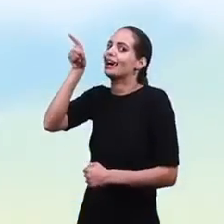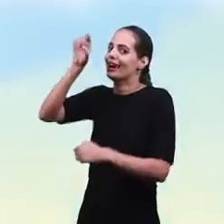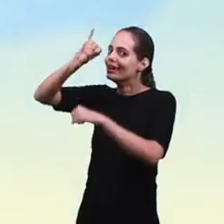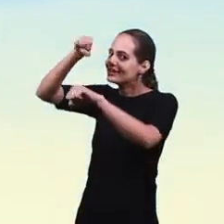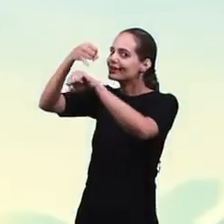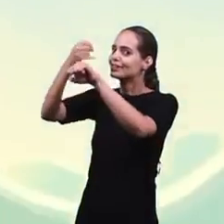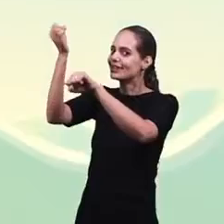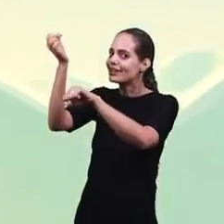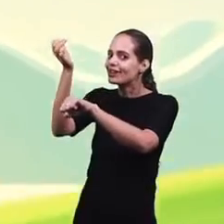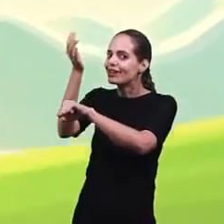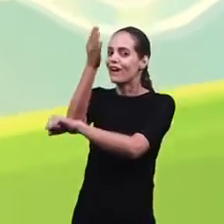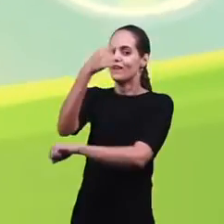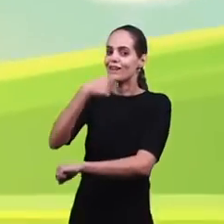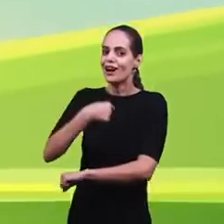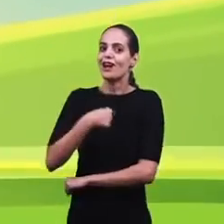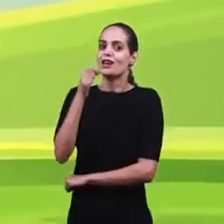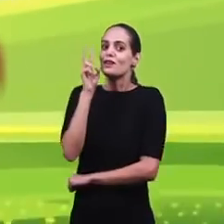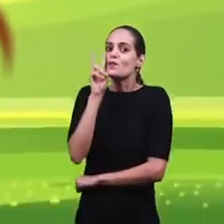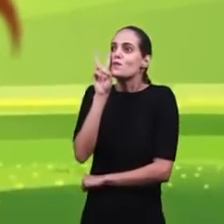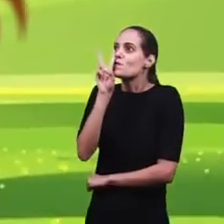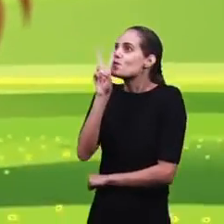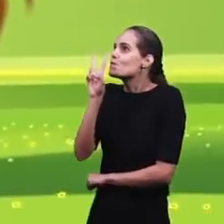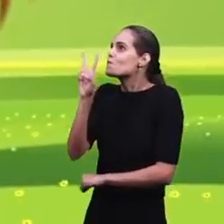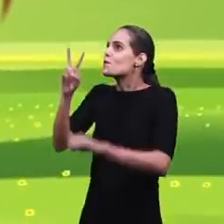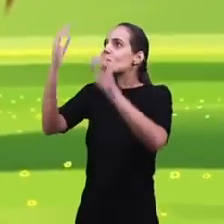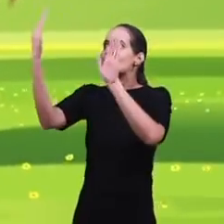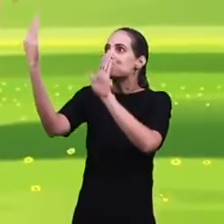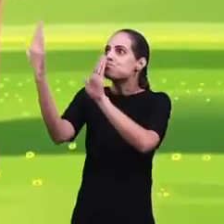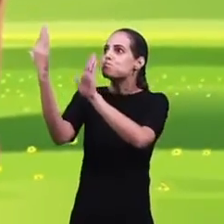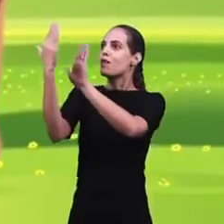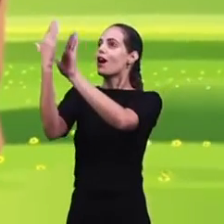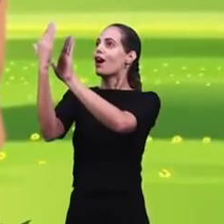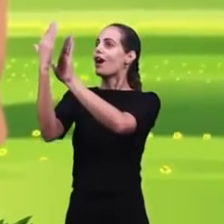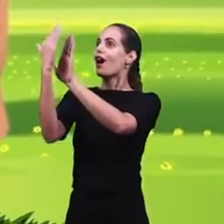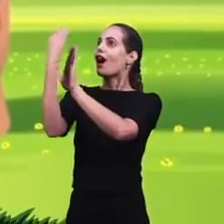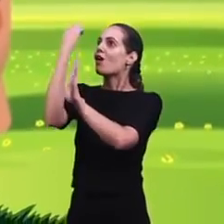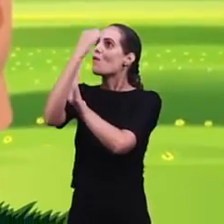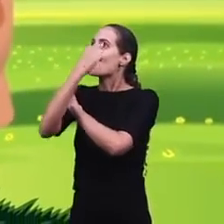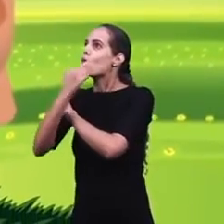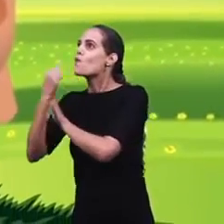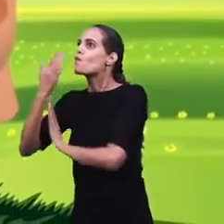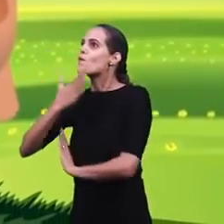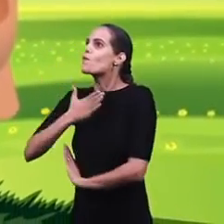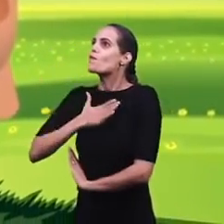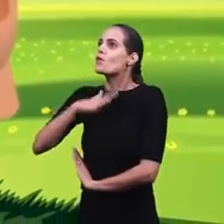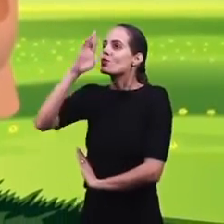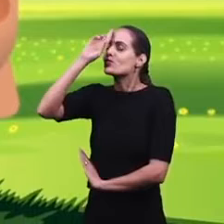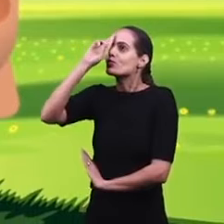ali. Contemplarei a face do Senhor.